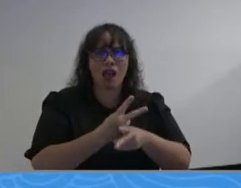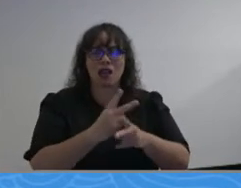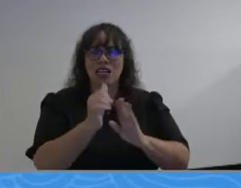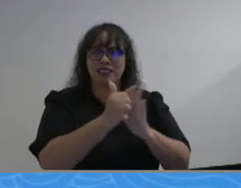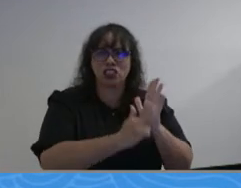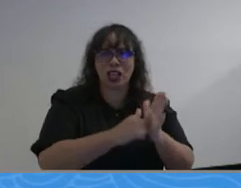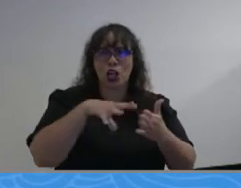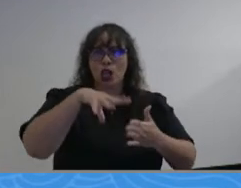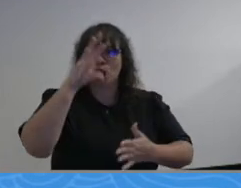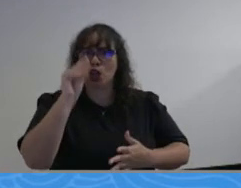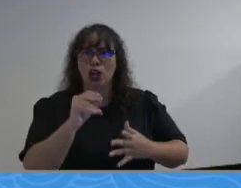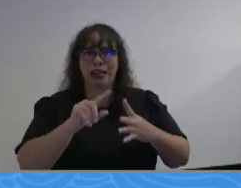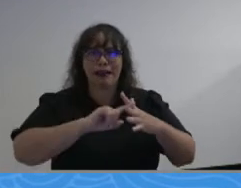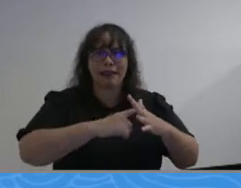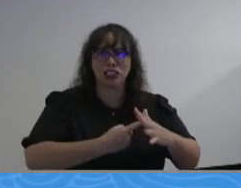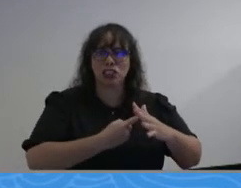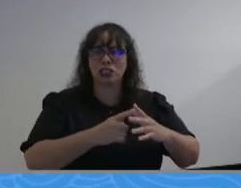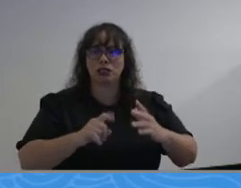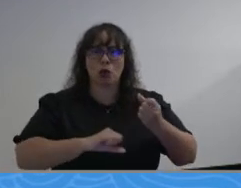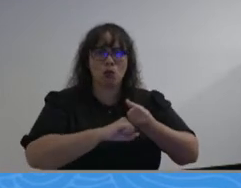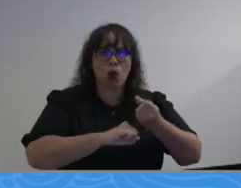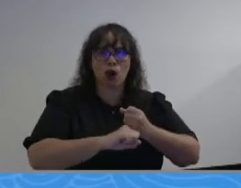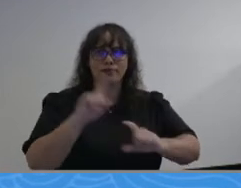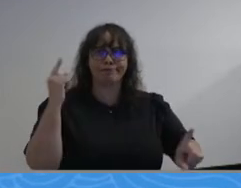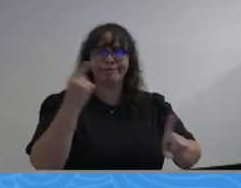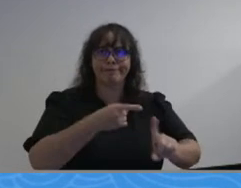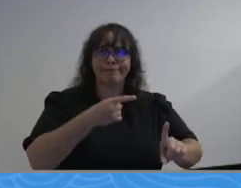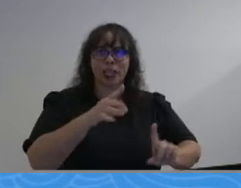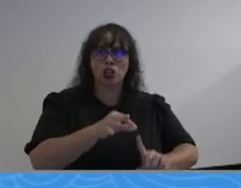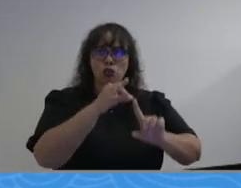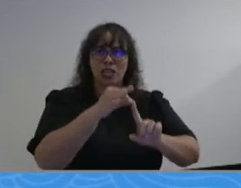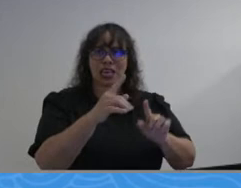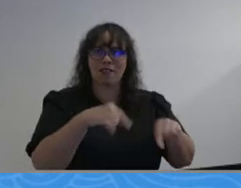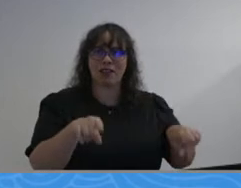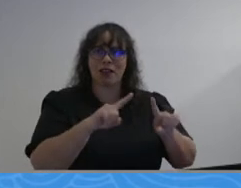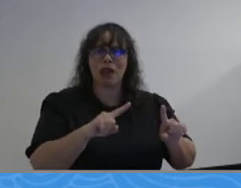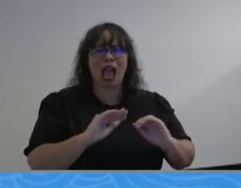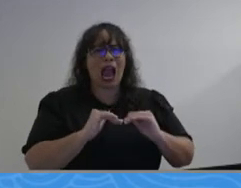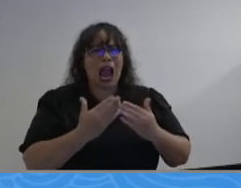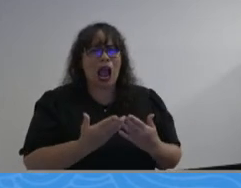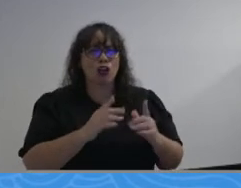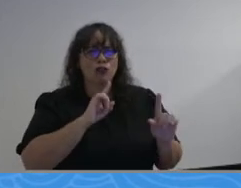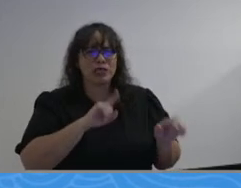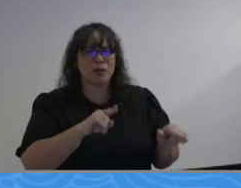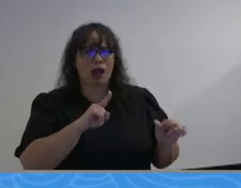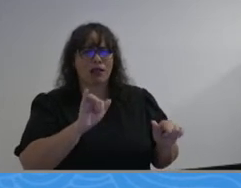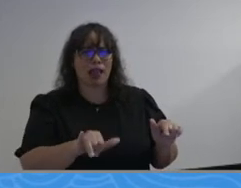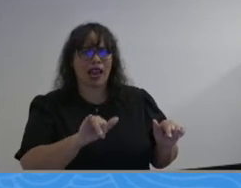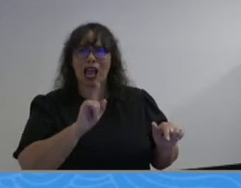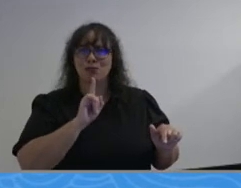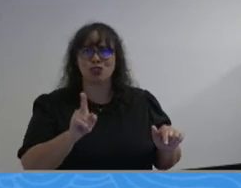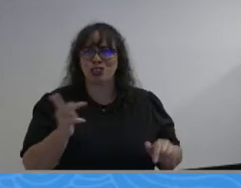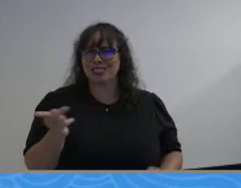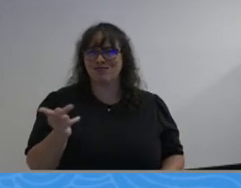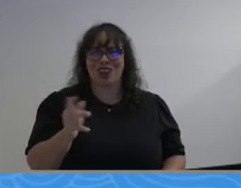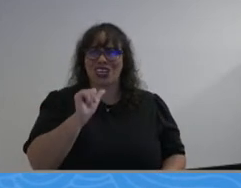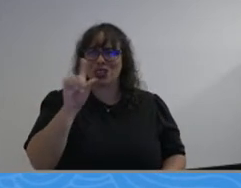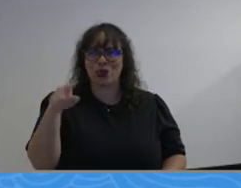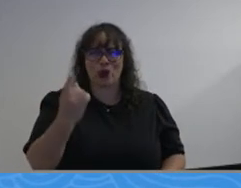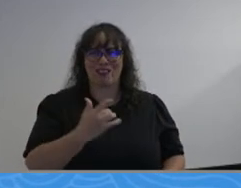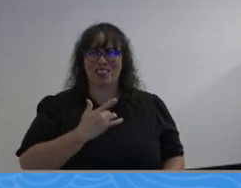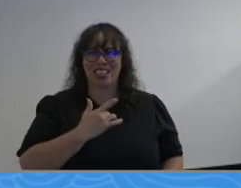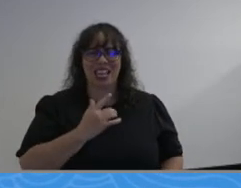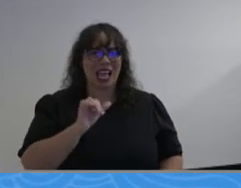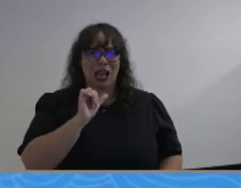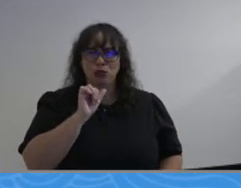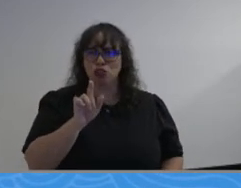what kinds of supports will be targeted uniquely for them. How would you respond to folks who have similar concerns? Because I'm sure they're not the only ones who have these feelings. They're